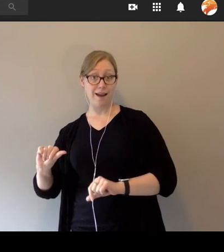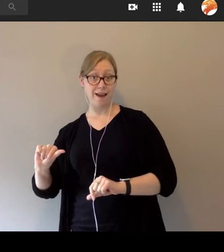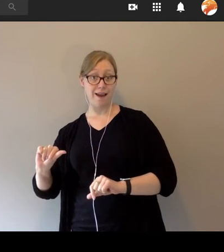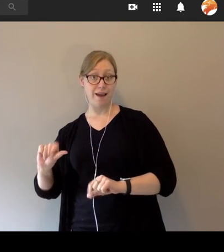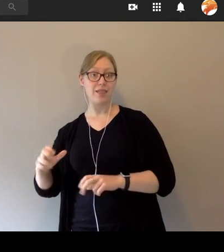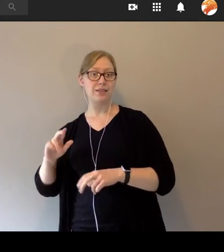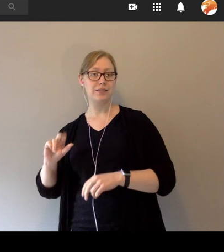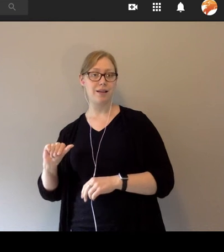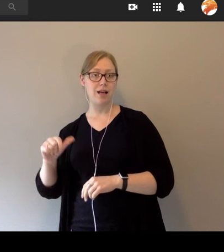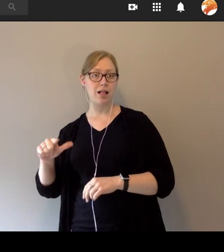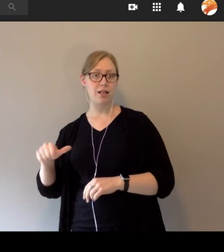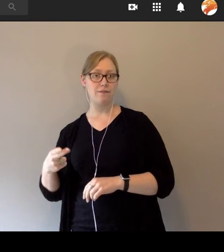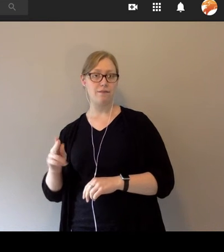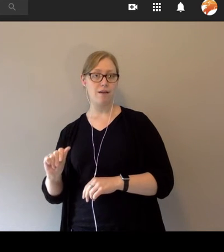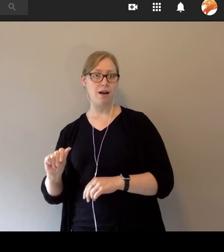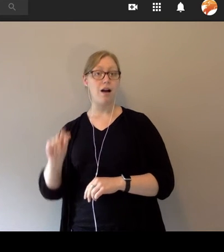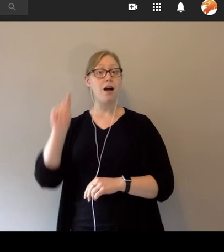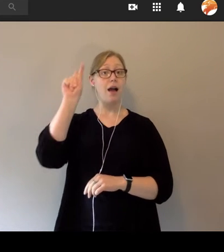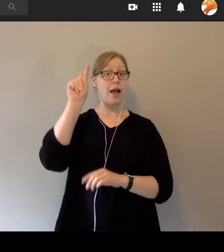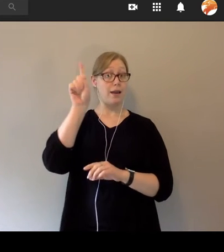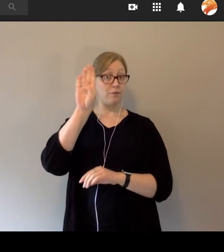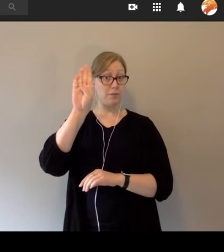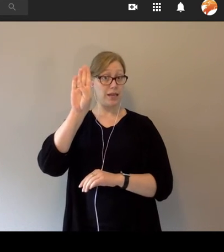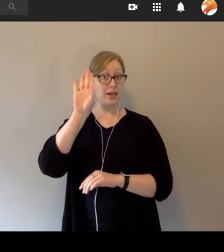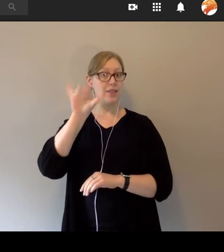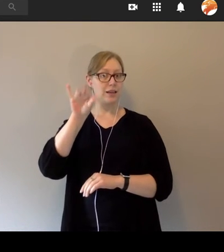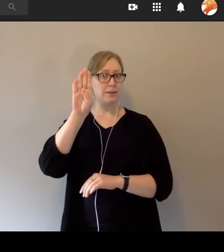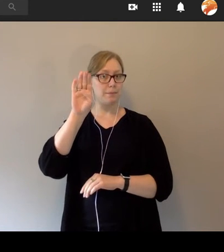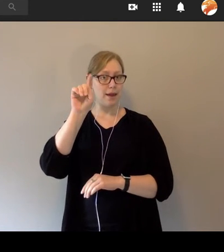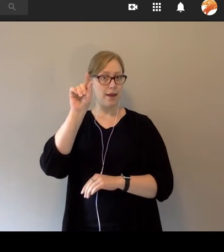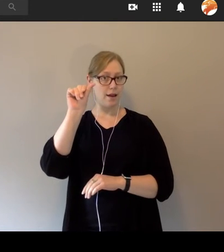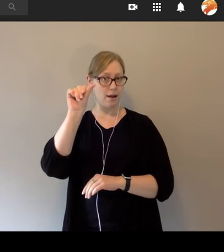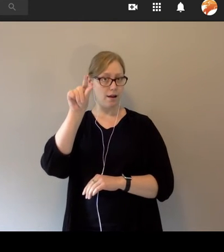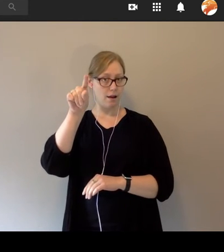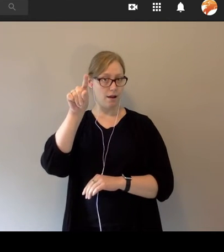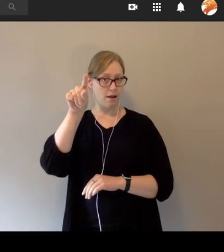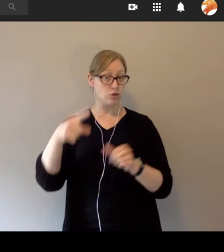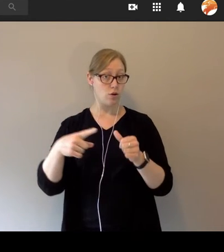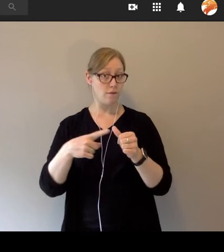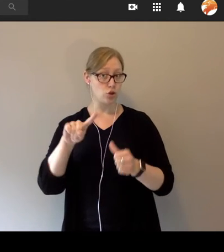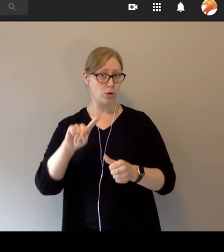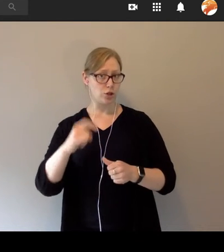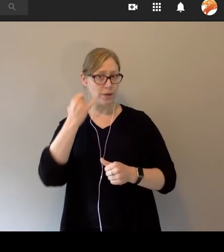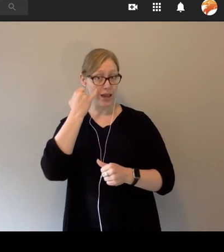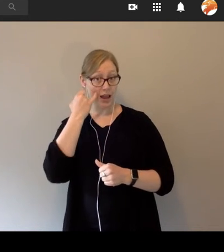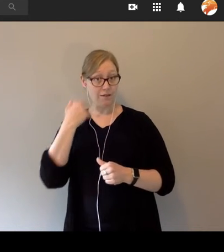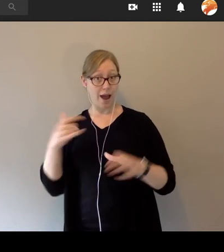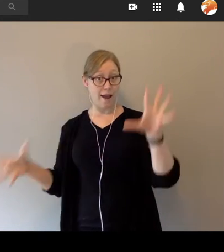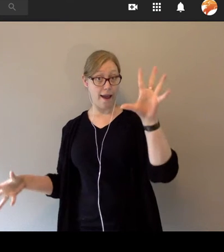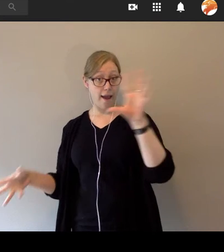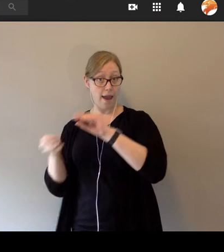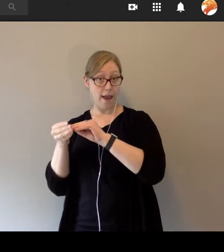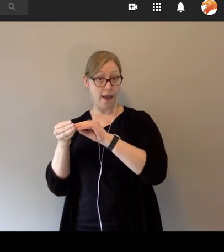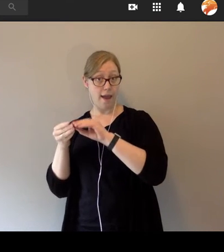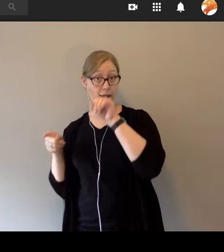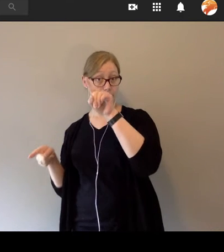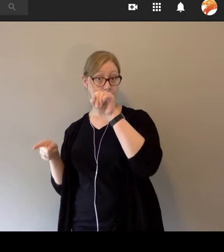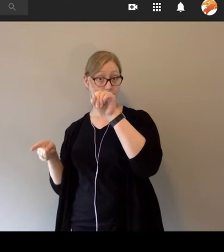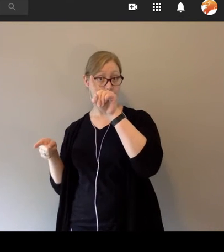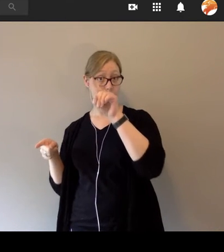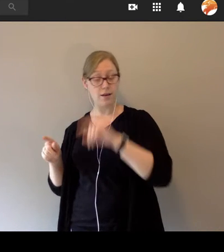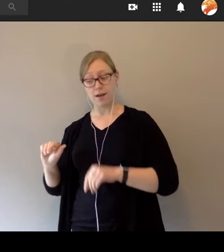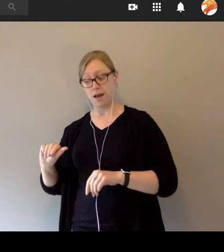is beta. And so the first question is, if I add alpha plus beta, what should I